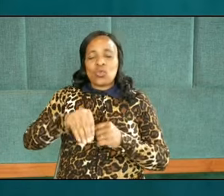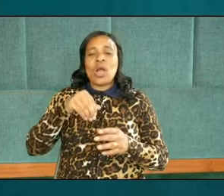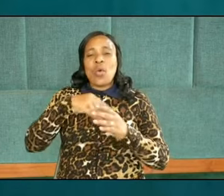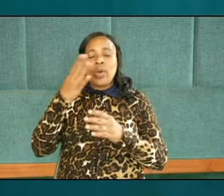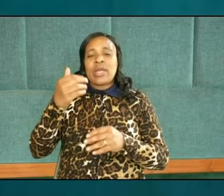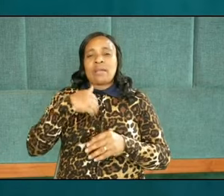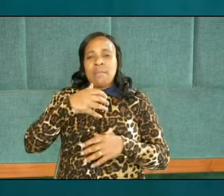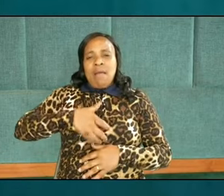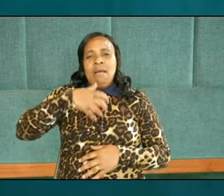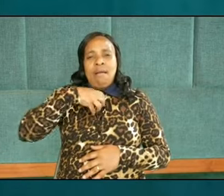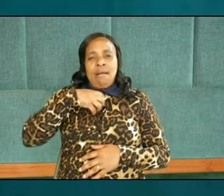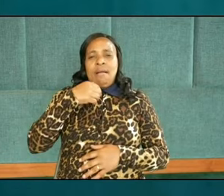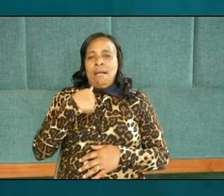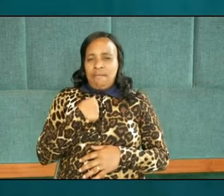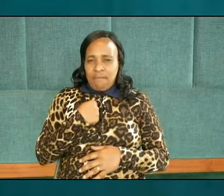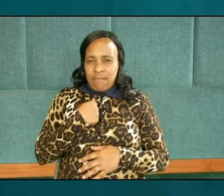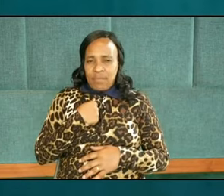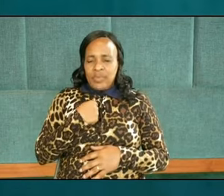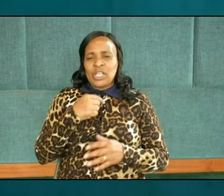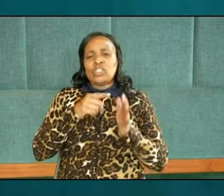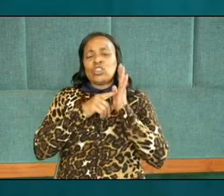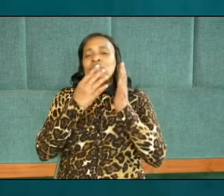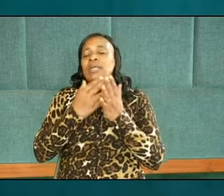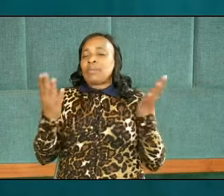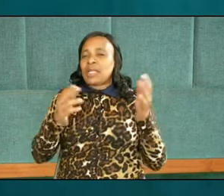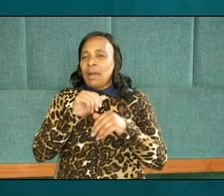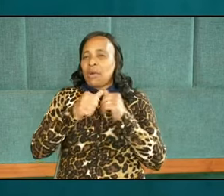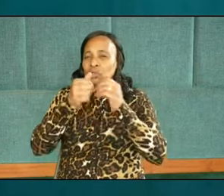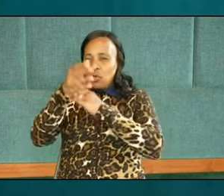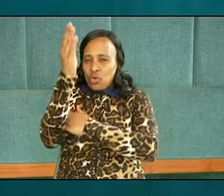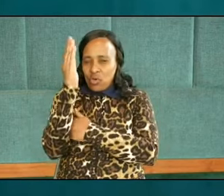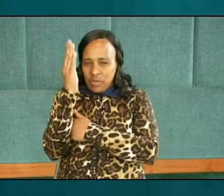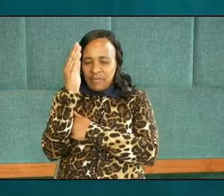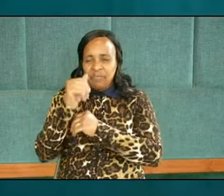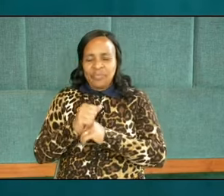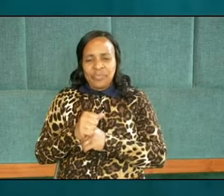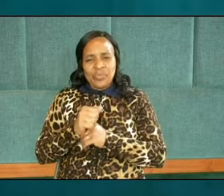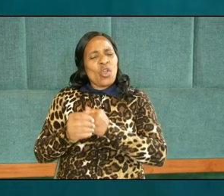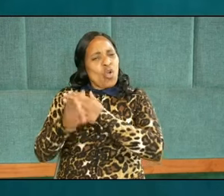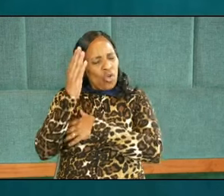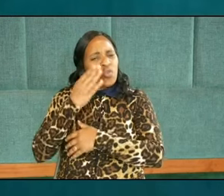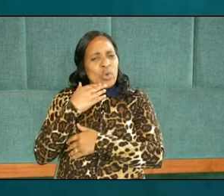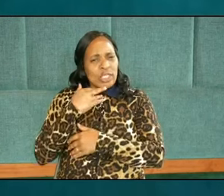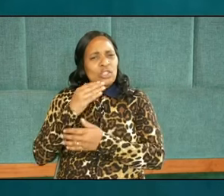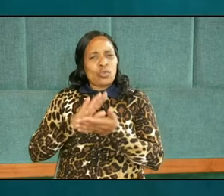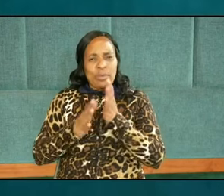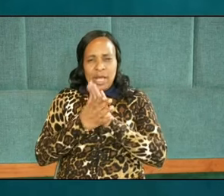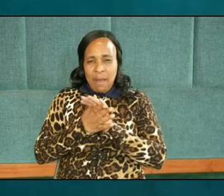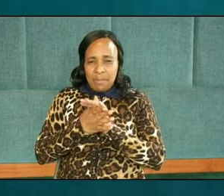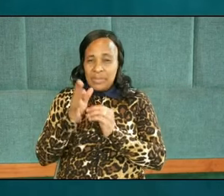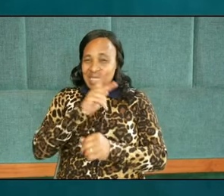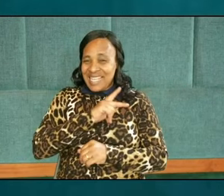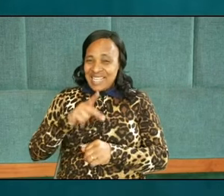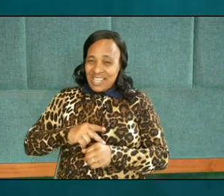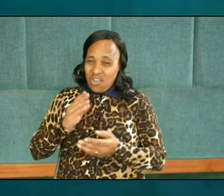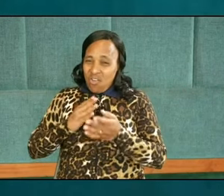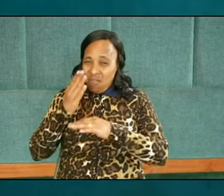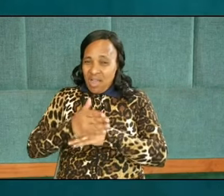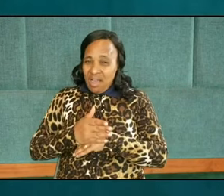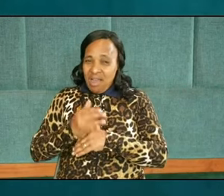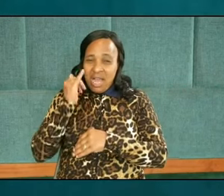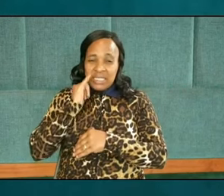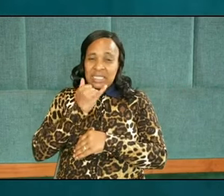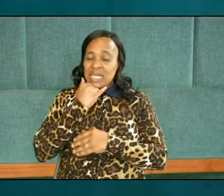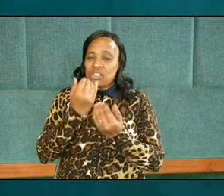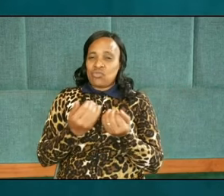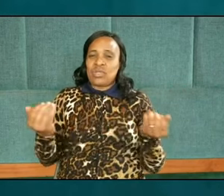wrath. So this shows us something about God, that God desired to be the king over the children of Israel.